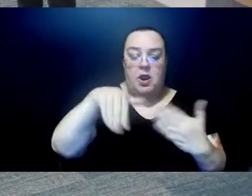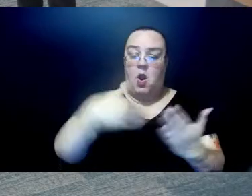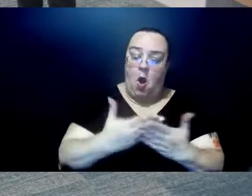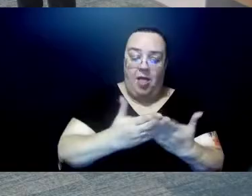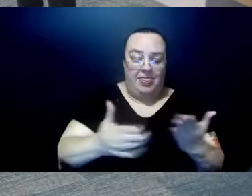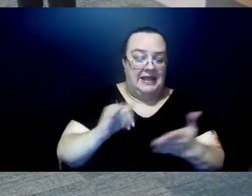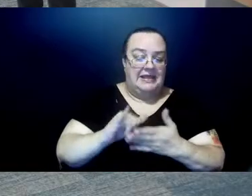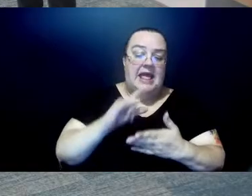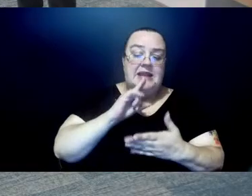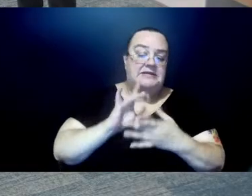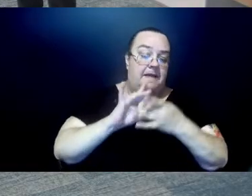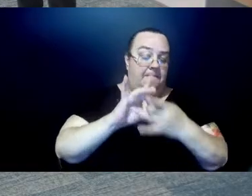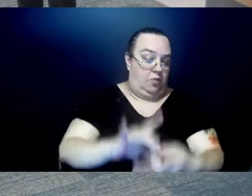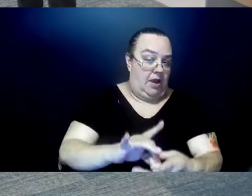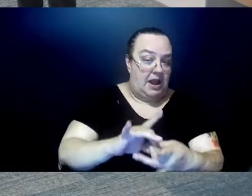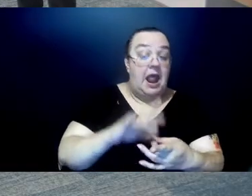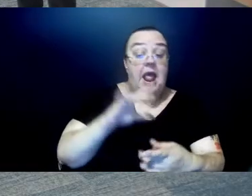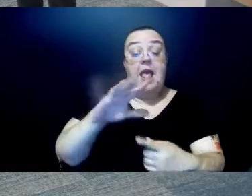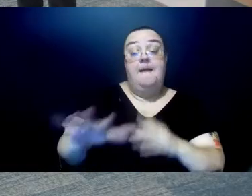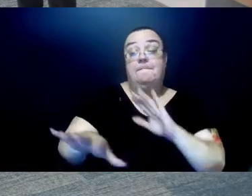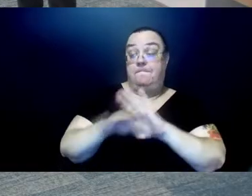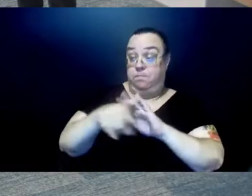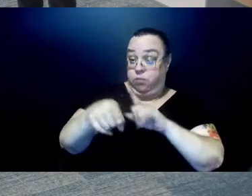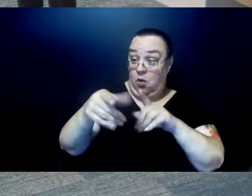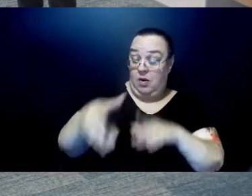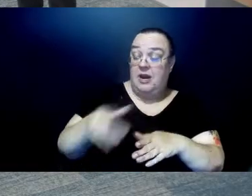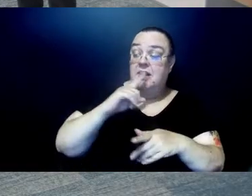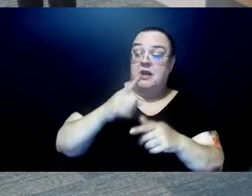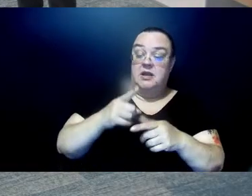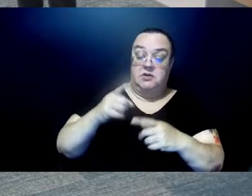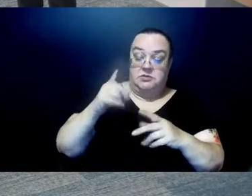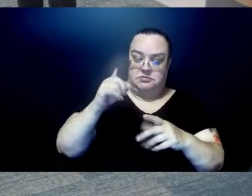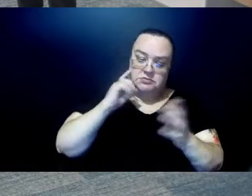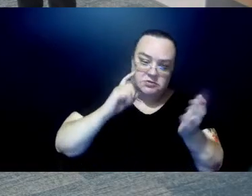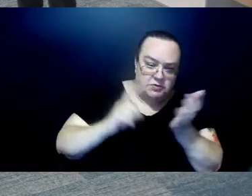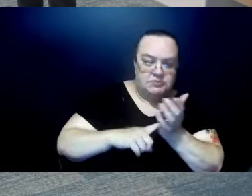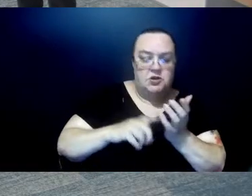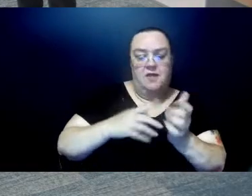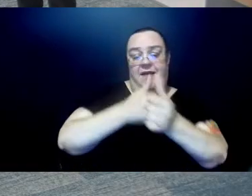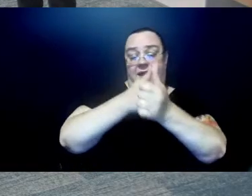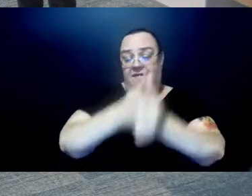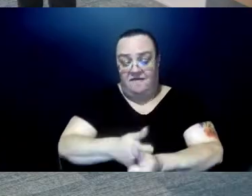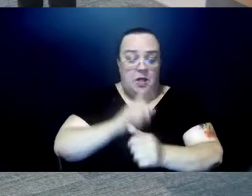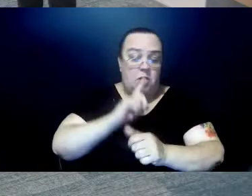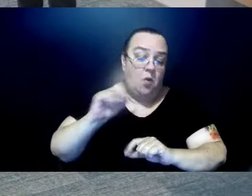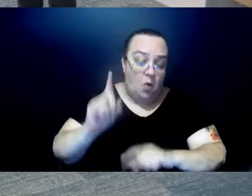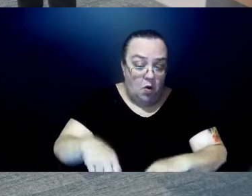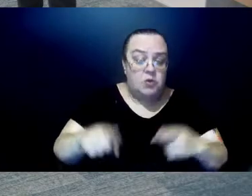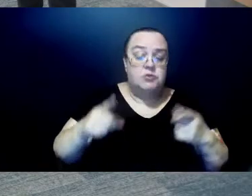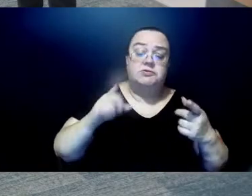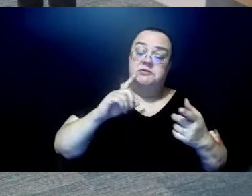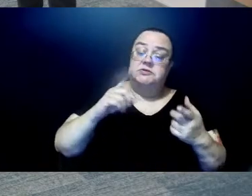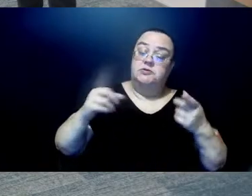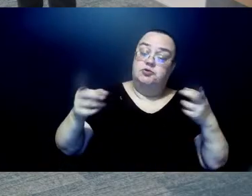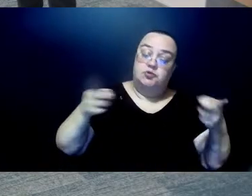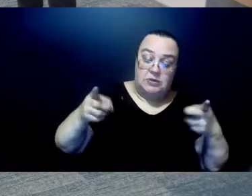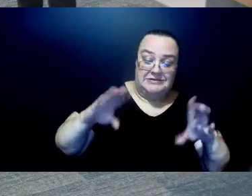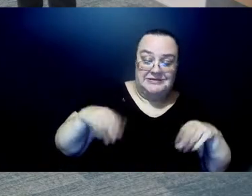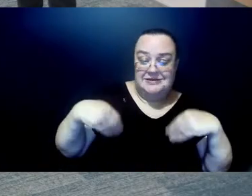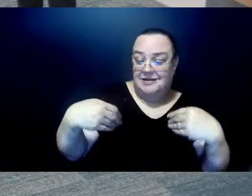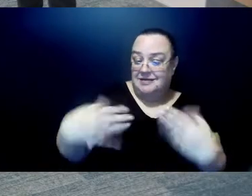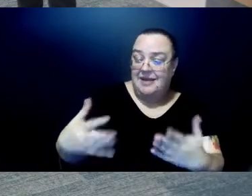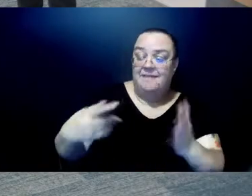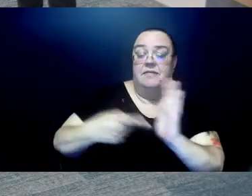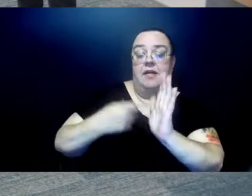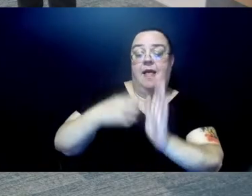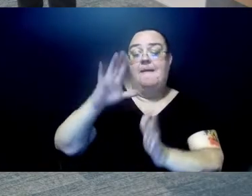this appointee is to observe and follow such orders and direction as may be given from time to time by superiors according to the rules and